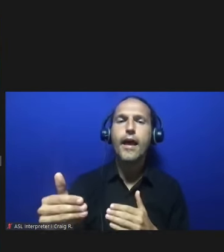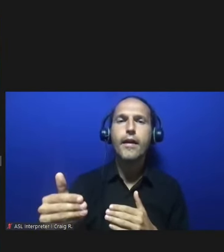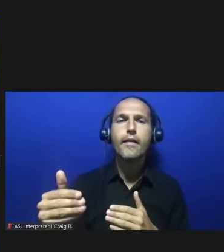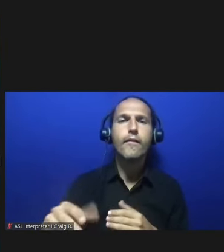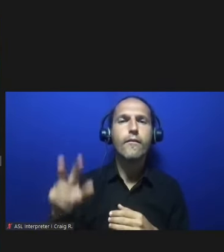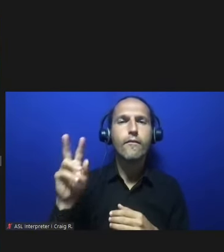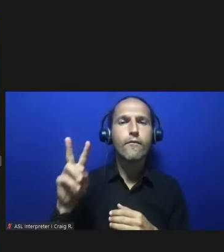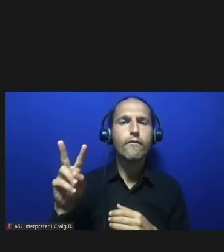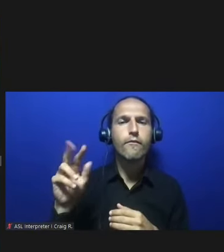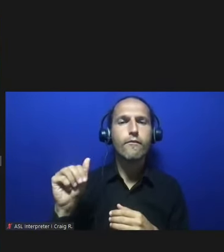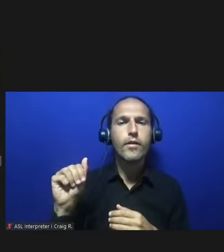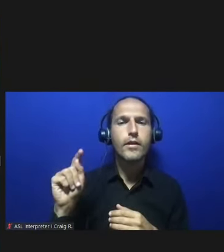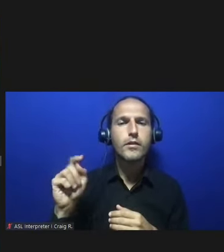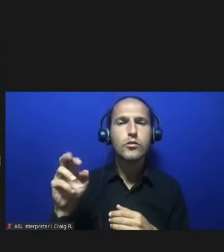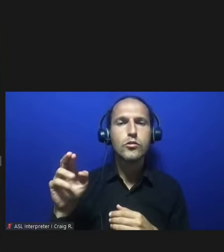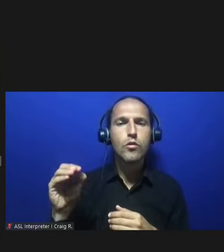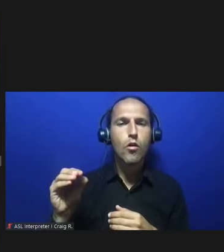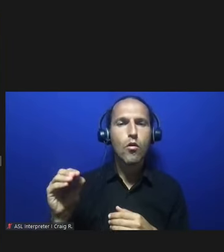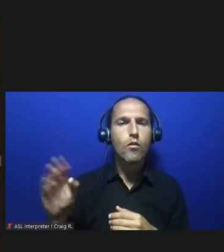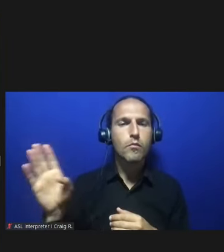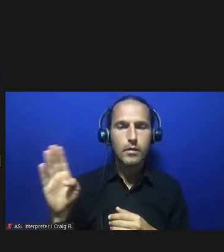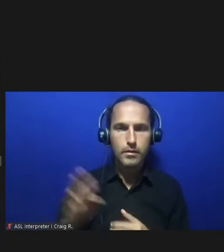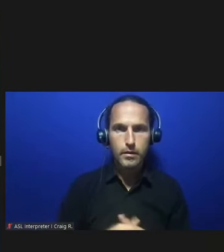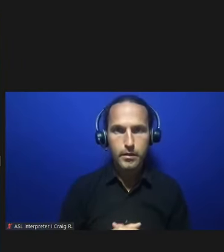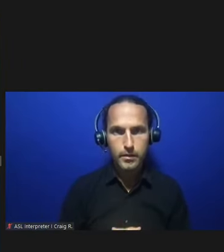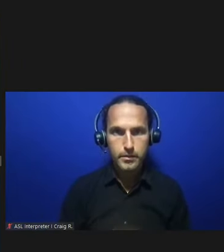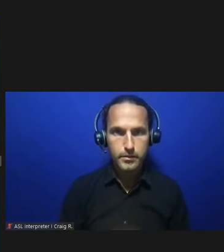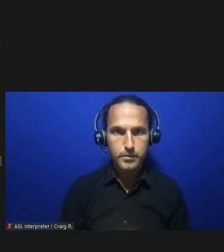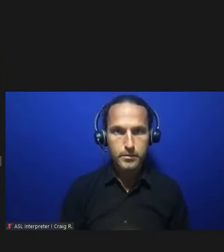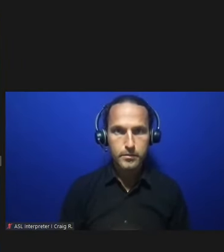Bugatti, followed by Carlos Castell Croak.